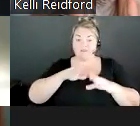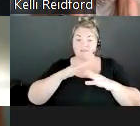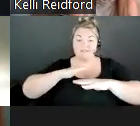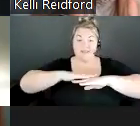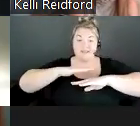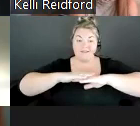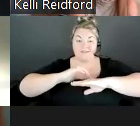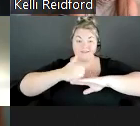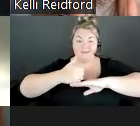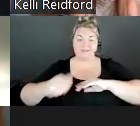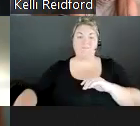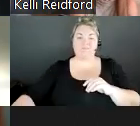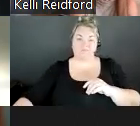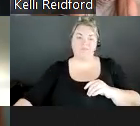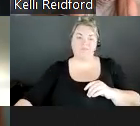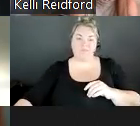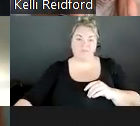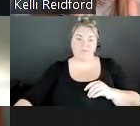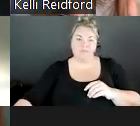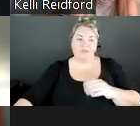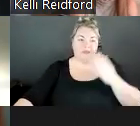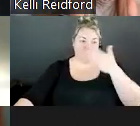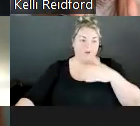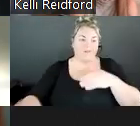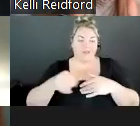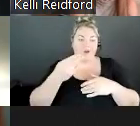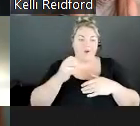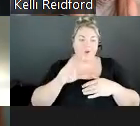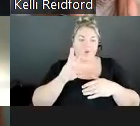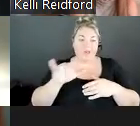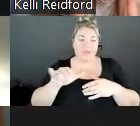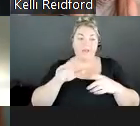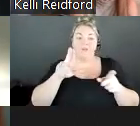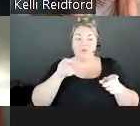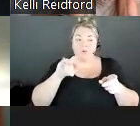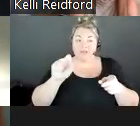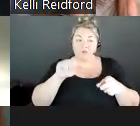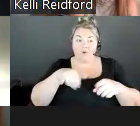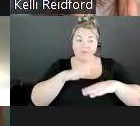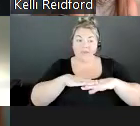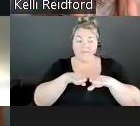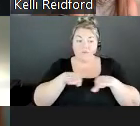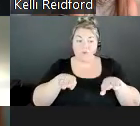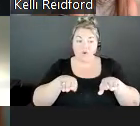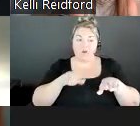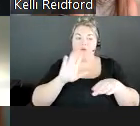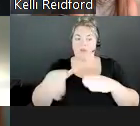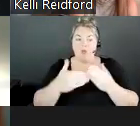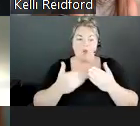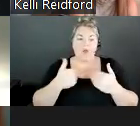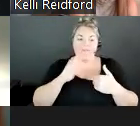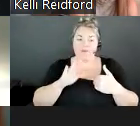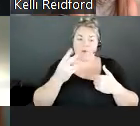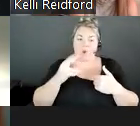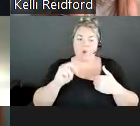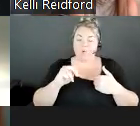sits in front of that hallway. These units on this floor they all have their own porch